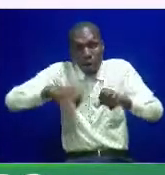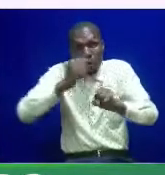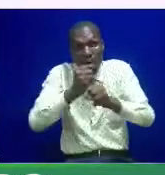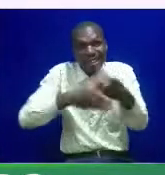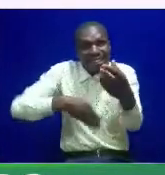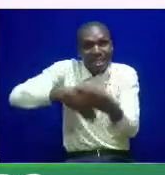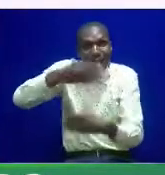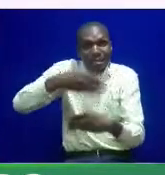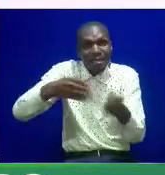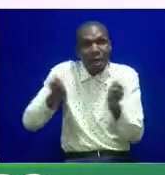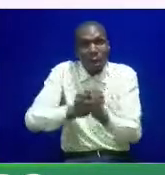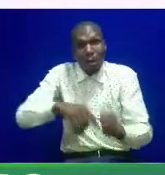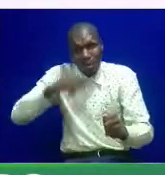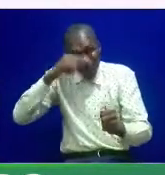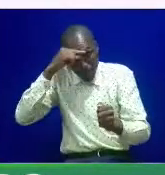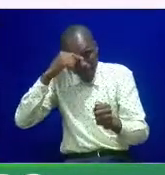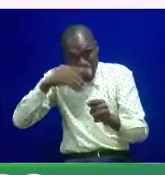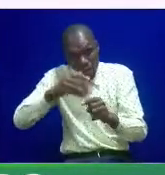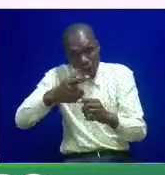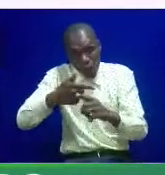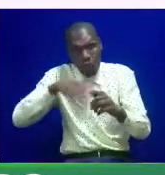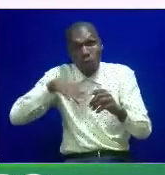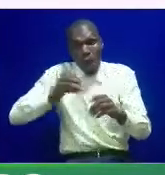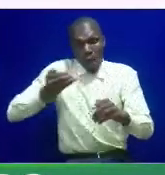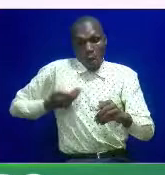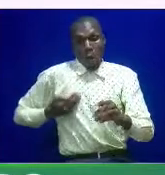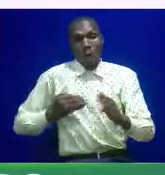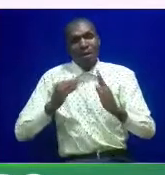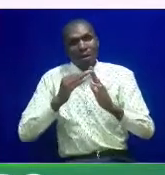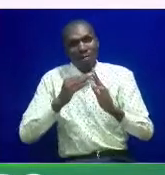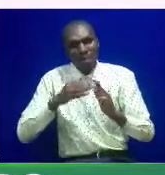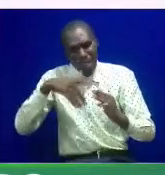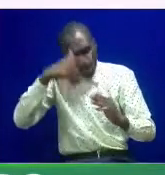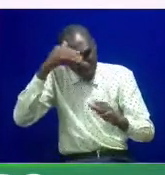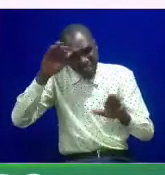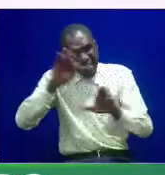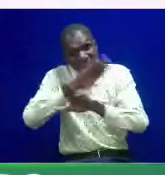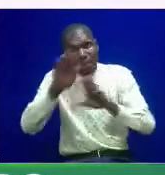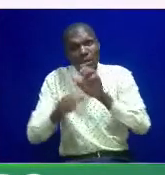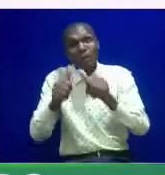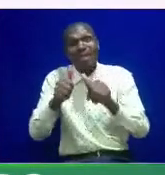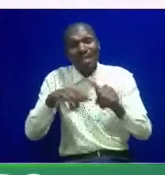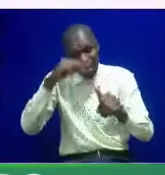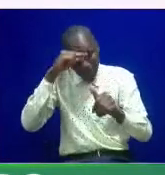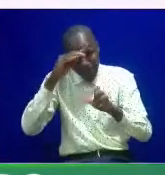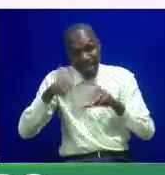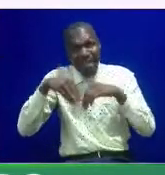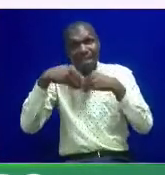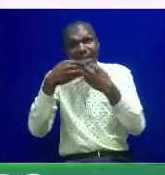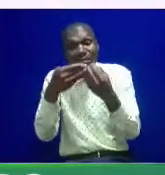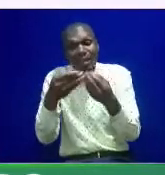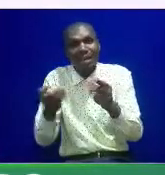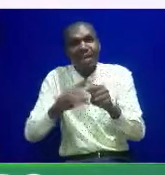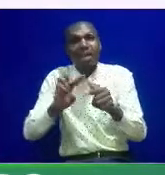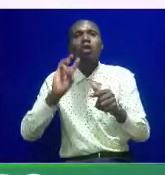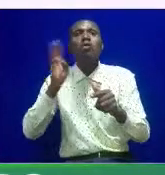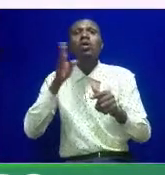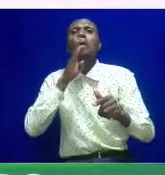with government from the comfort of your house, because everything that the government provides by way of services will